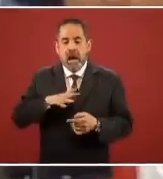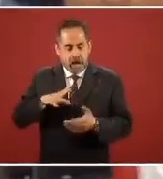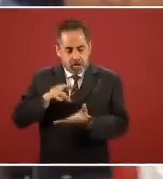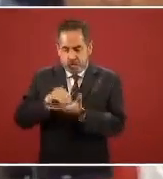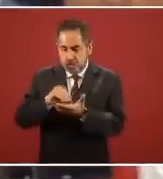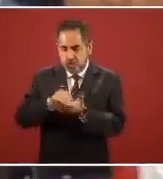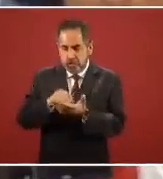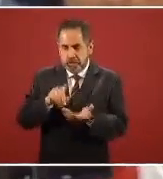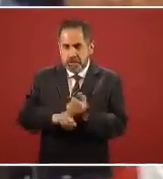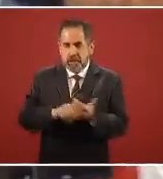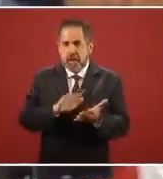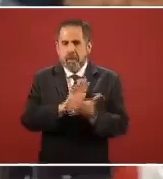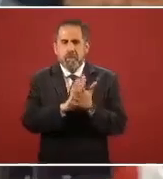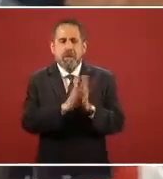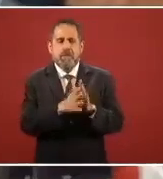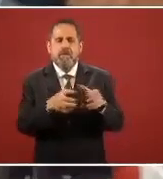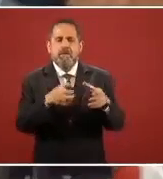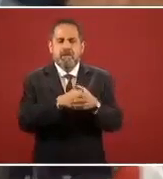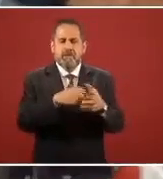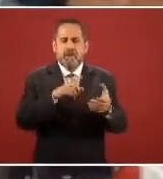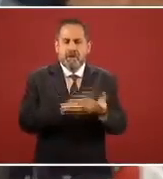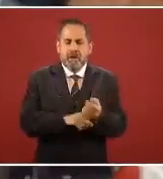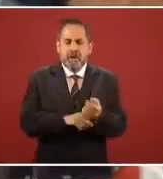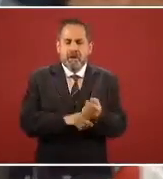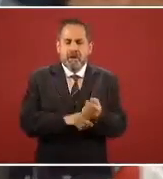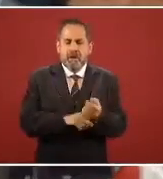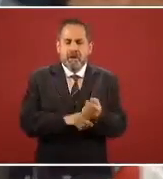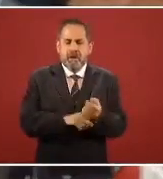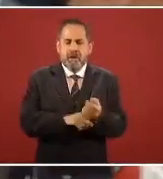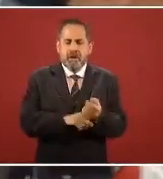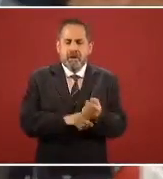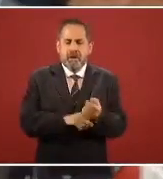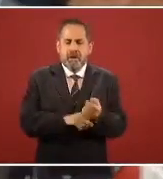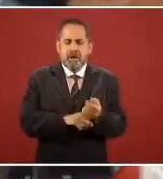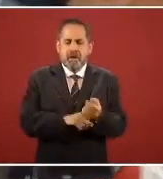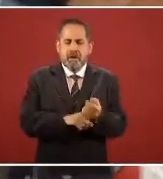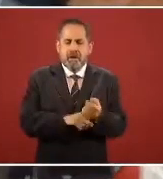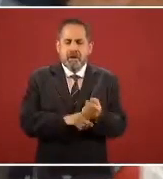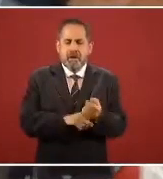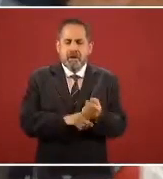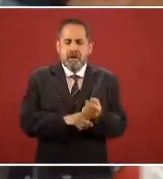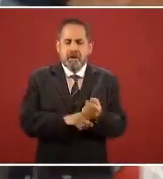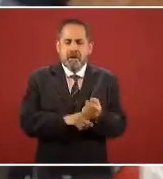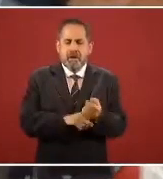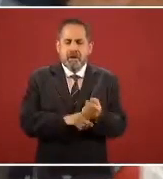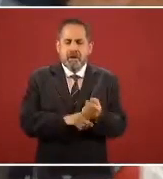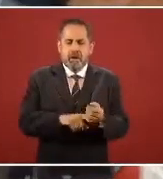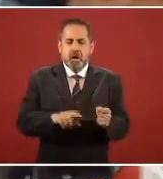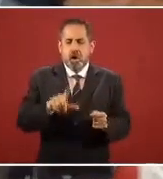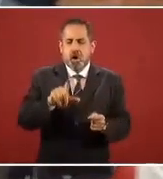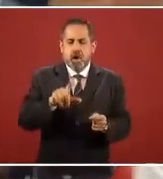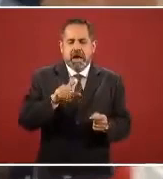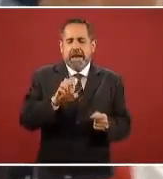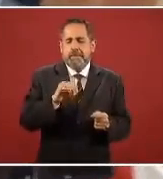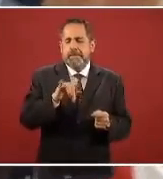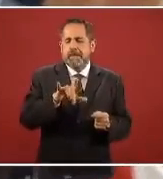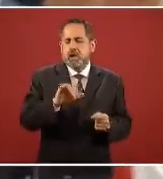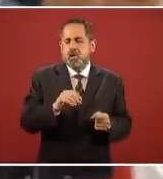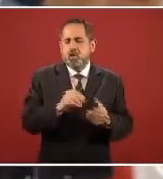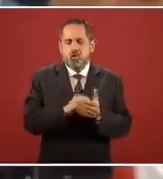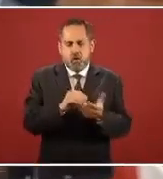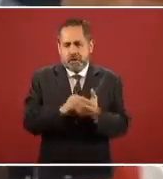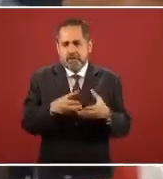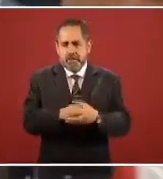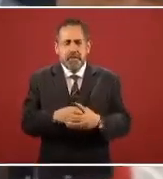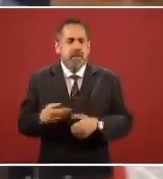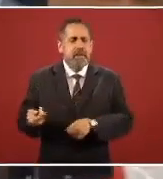todavía la mafia de Lozoya. And they still have the mafia of Lozoya. Yo le quiero preguntar,